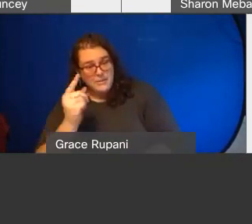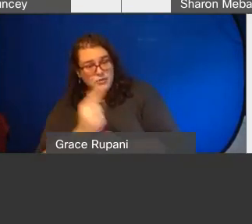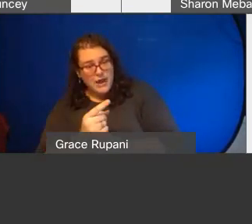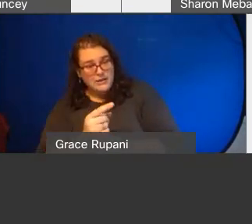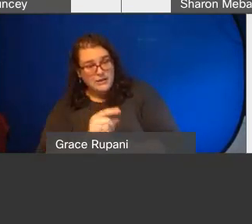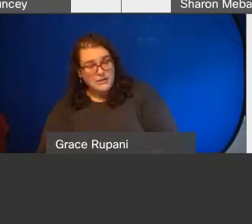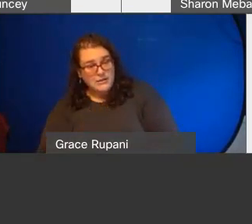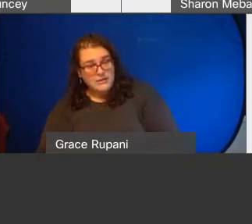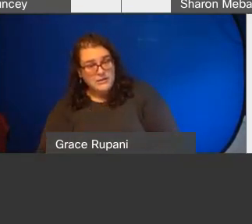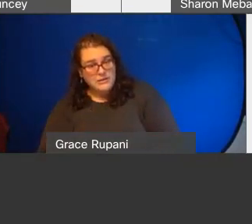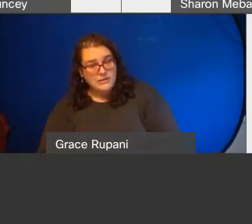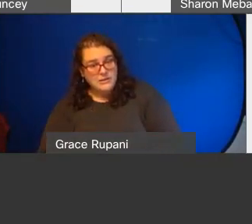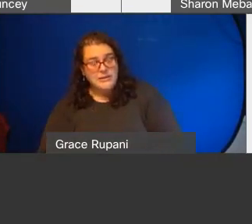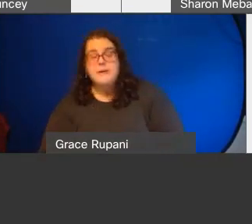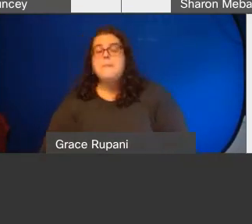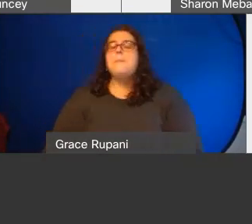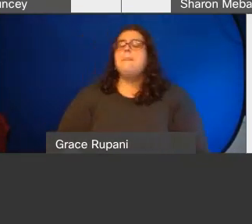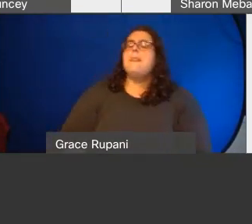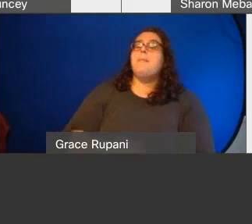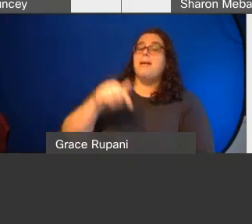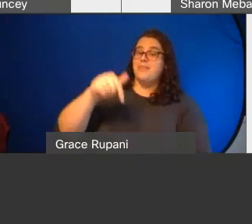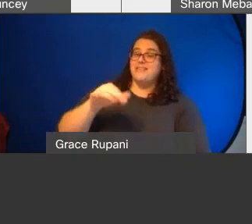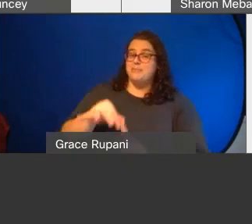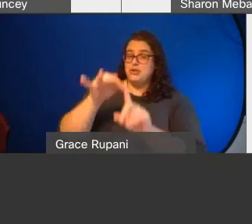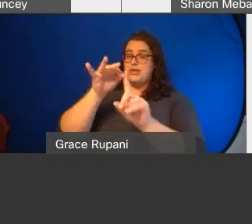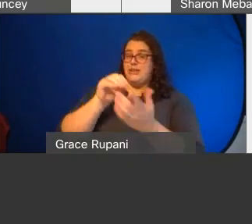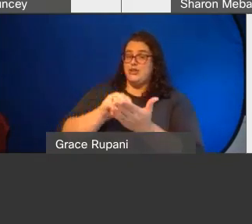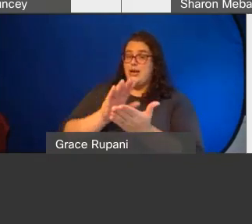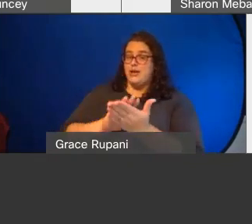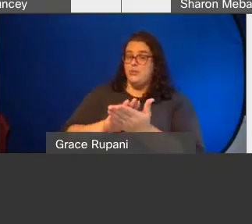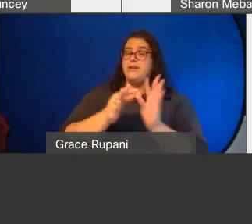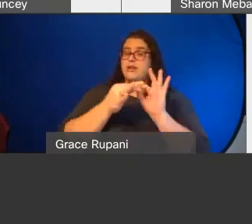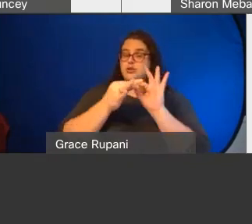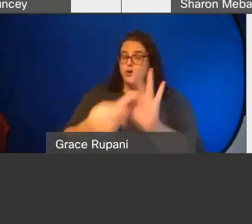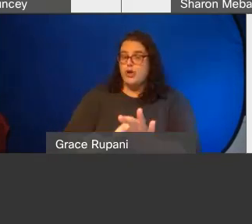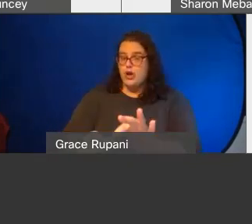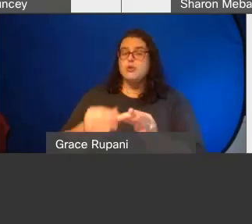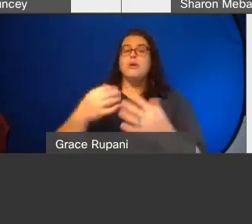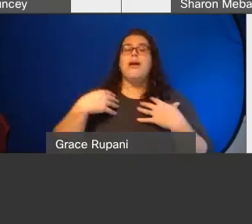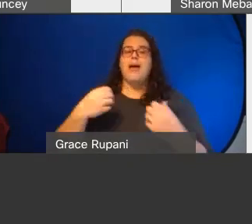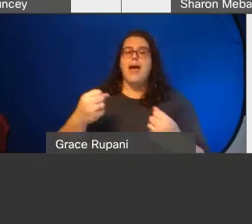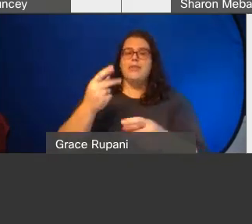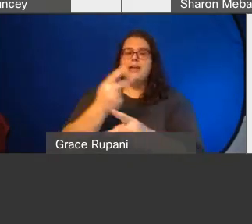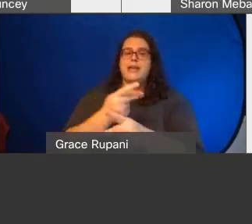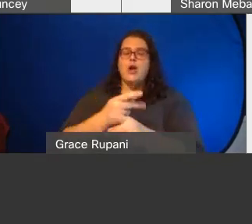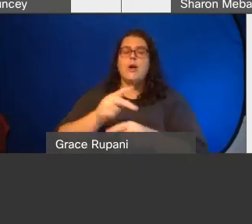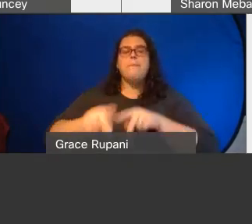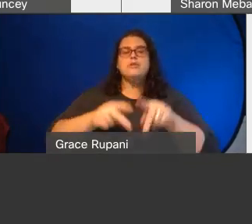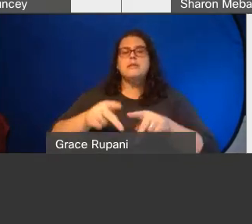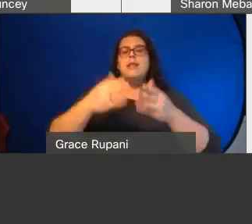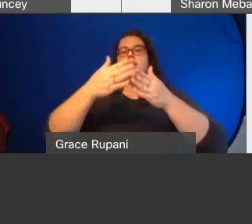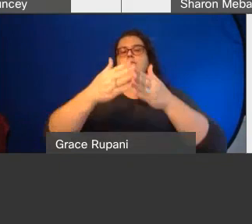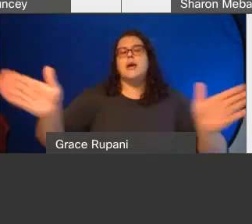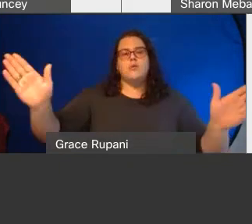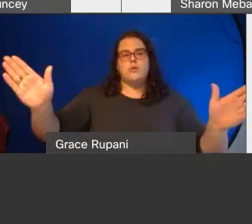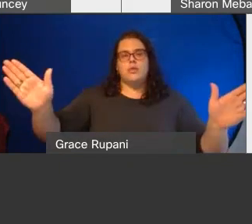This particular document is in regards to healthcare personnel in general. So